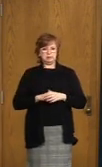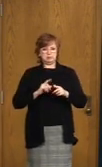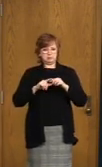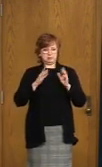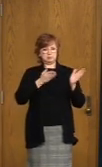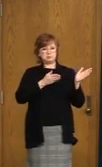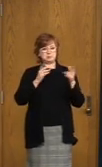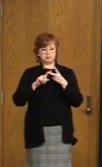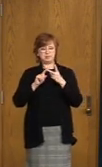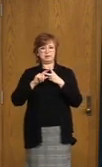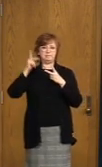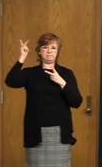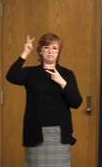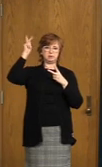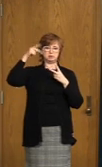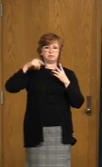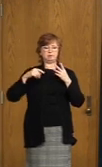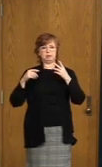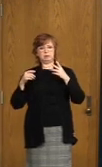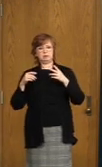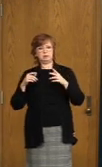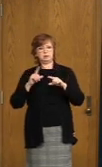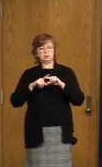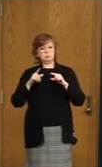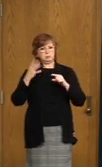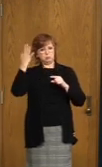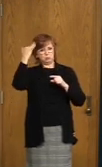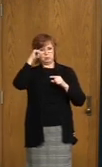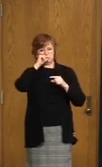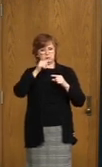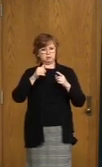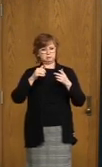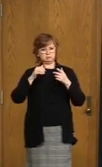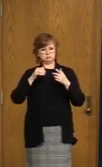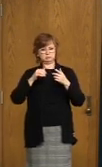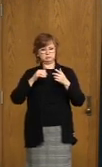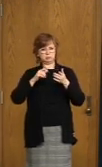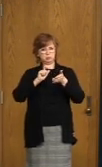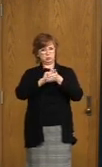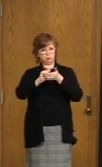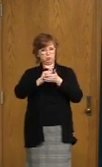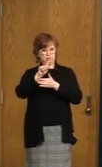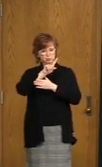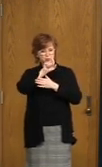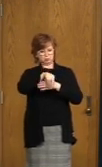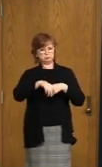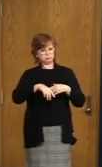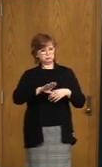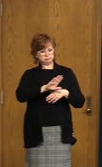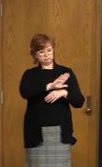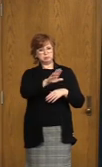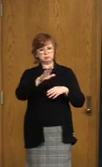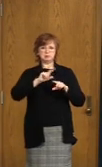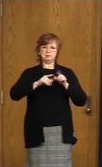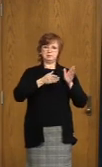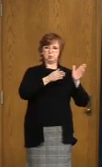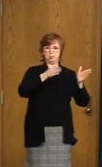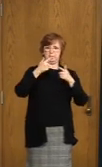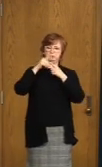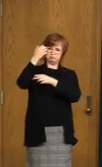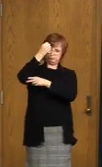debate, instead of writing out your question in a coherent manner, that's your choice. The